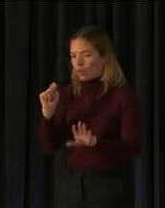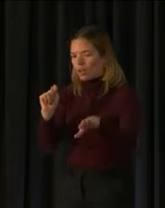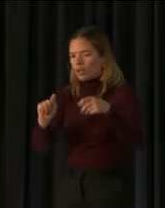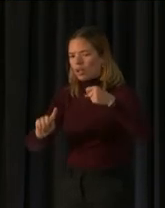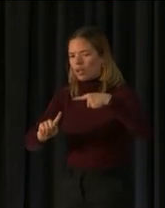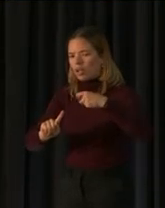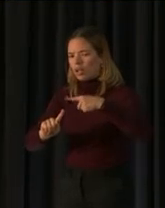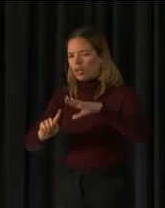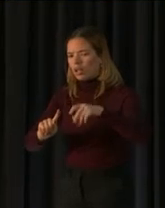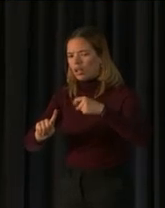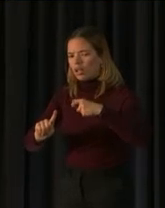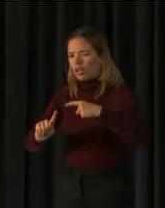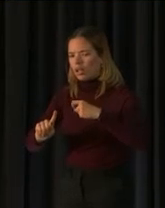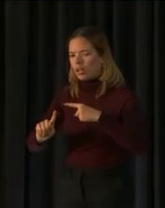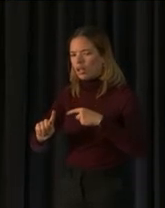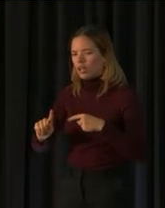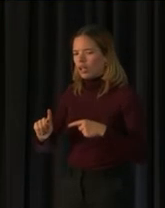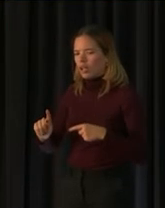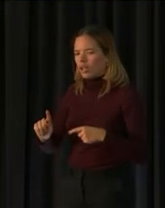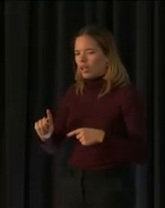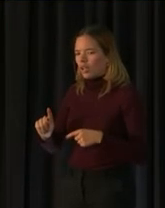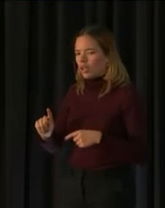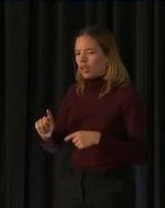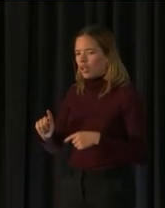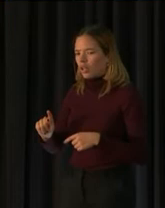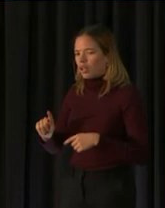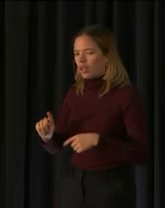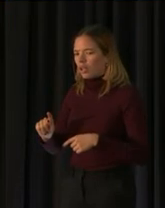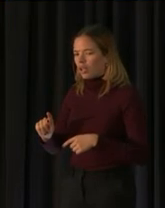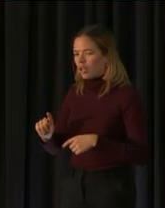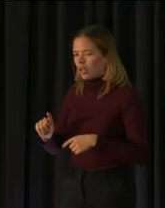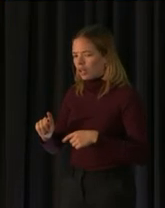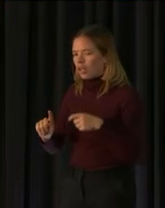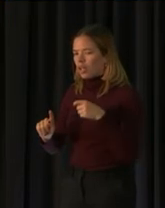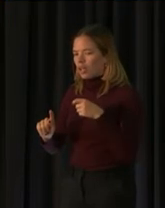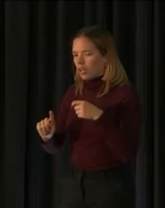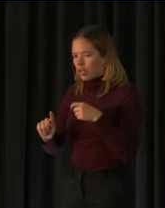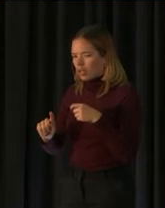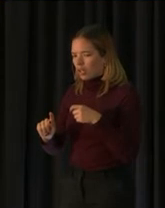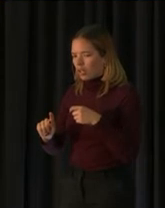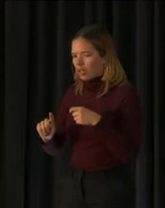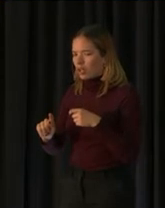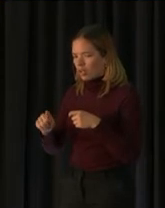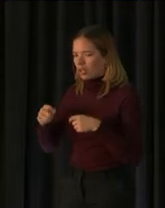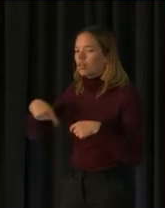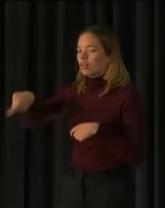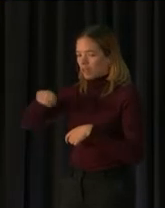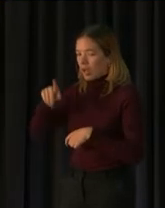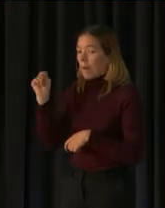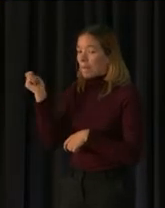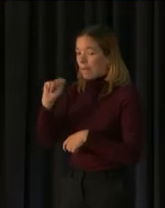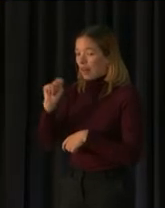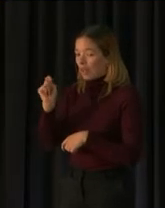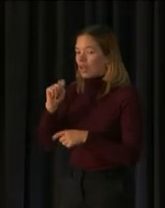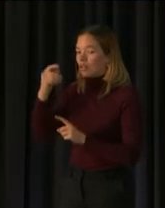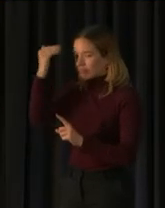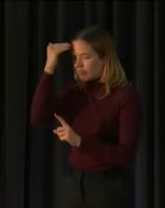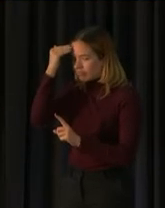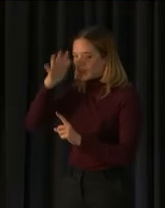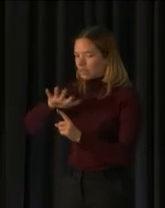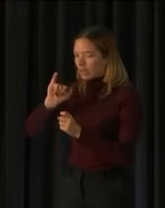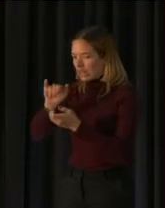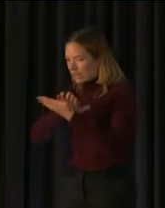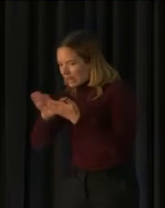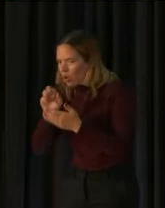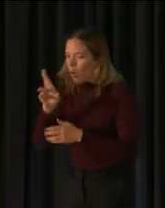In terms of the indoor air quality sensors, our buildings are equipped with indoor air quality sensors that are continuously monitoring